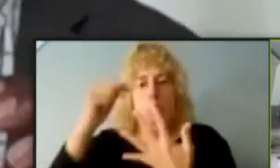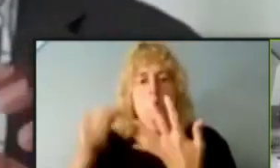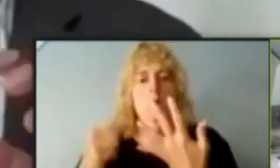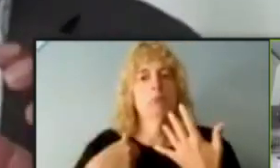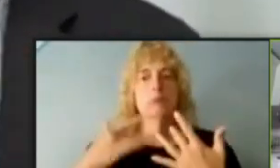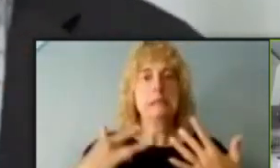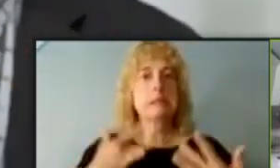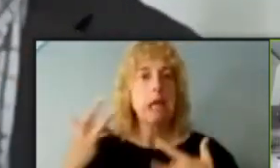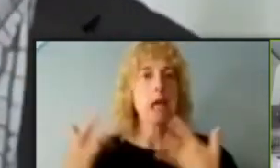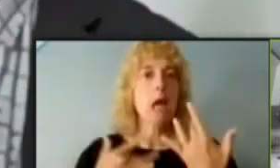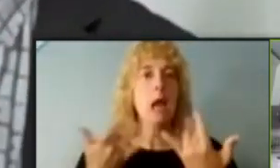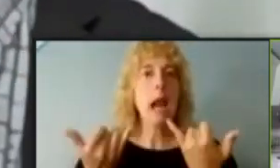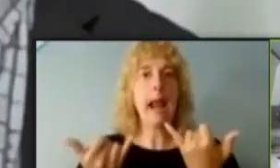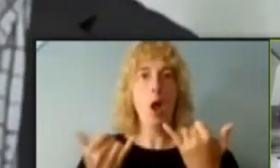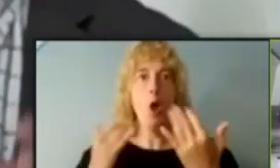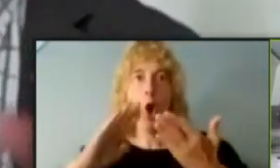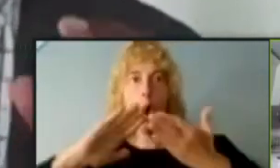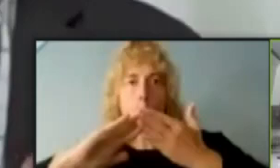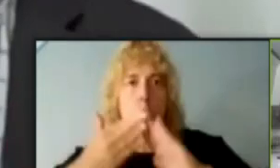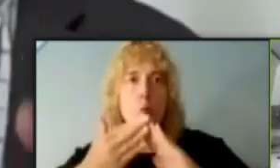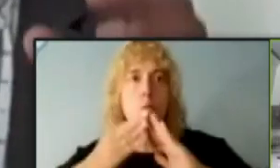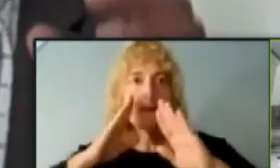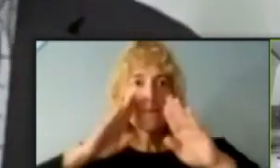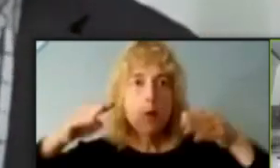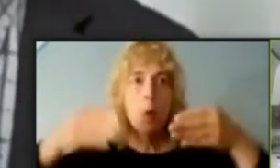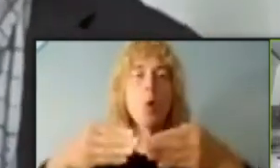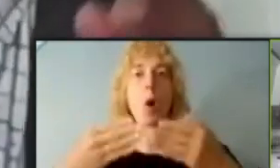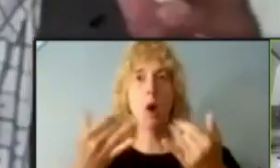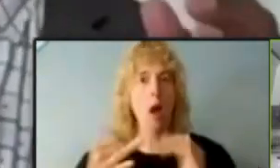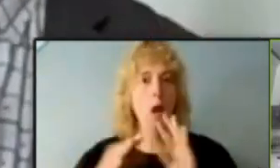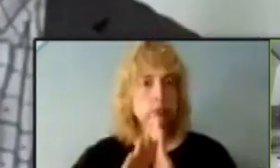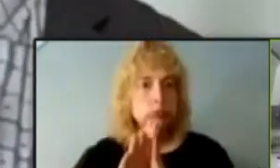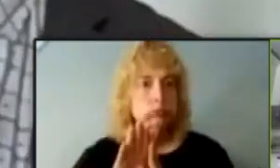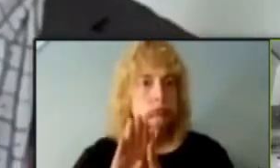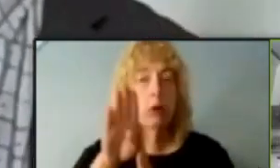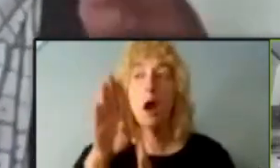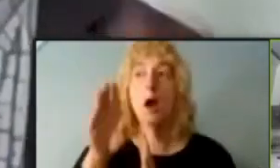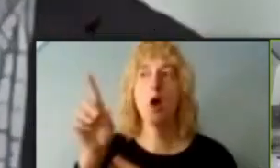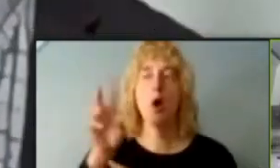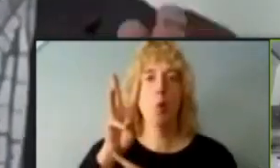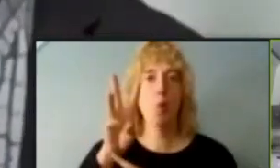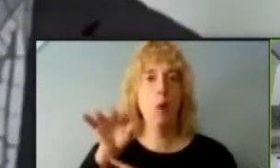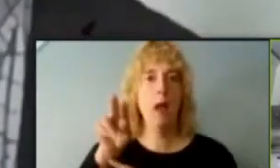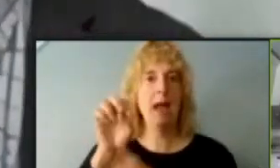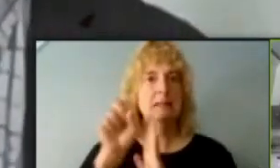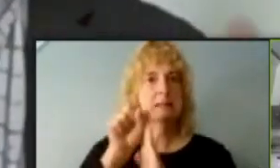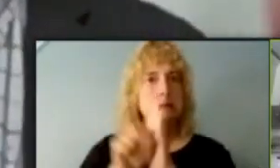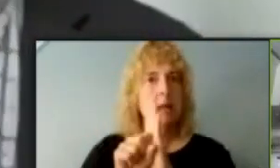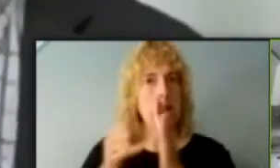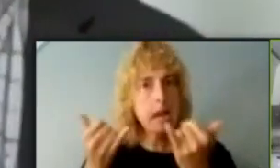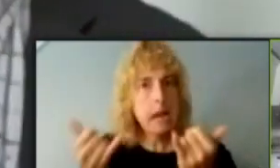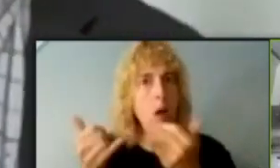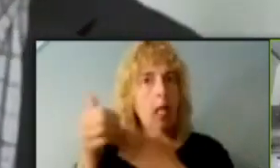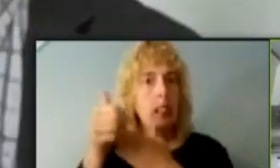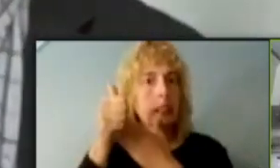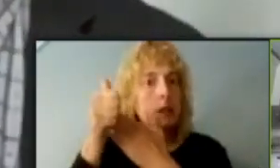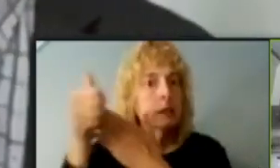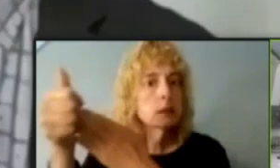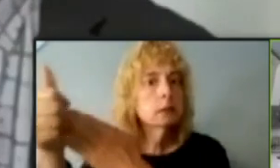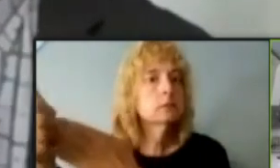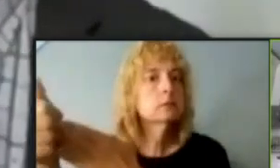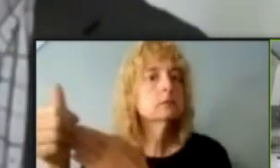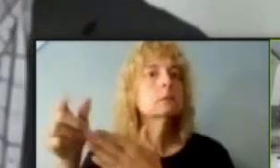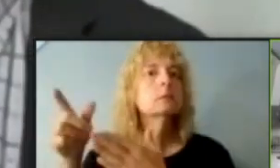has burgeoned, and Wayne State is leading this community focus, a top-tier research